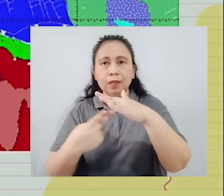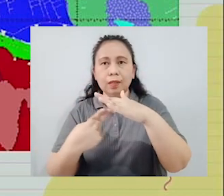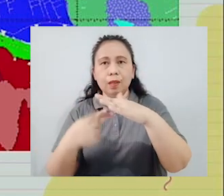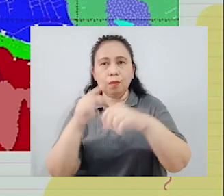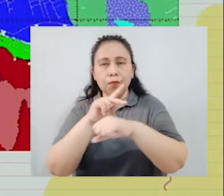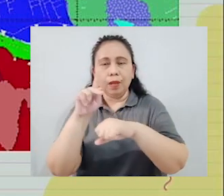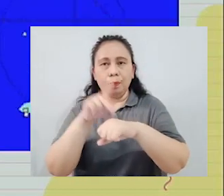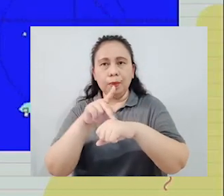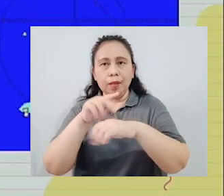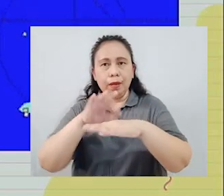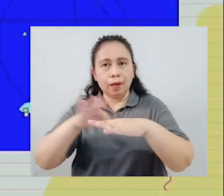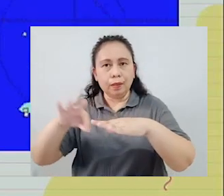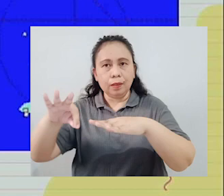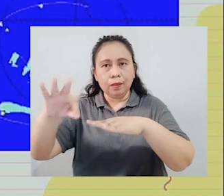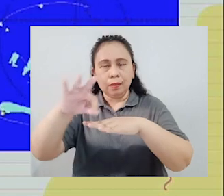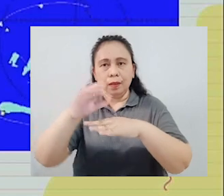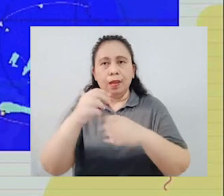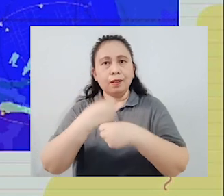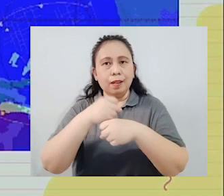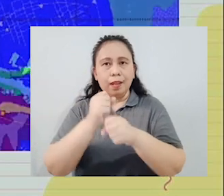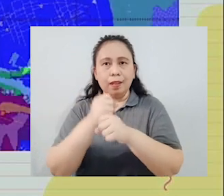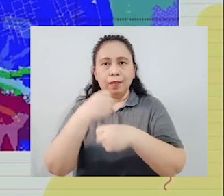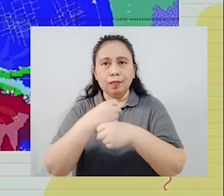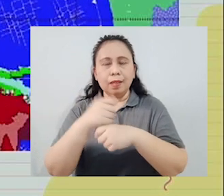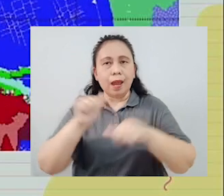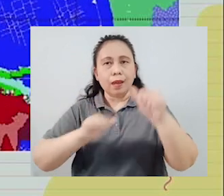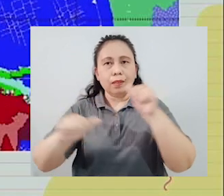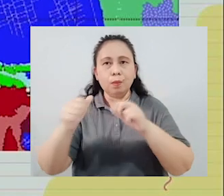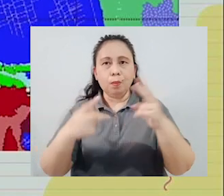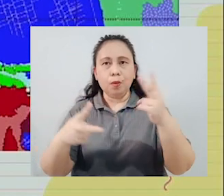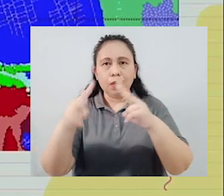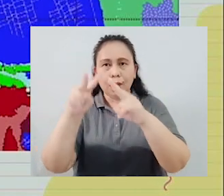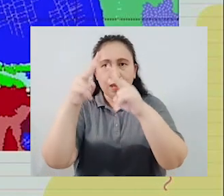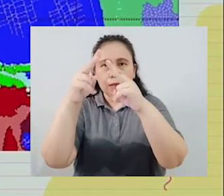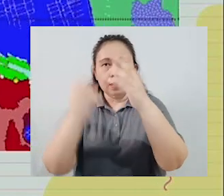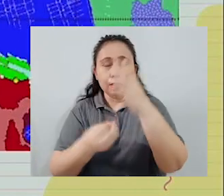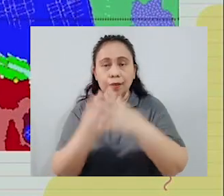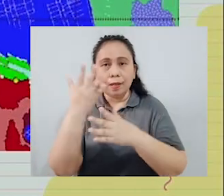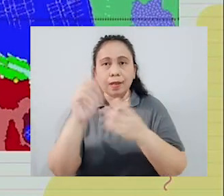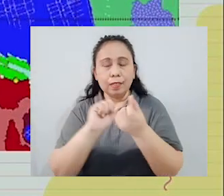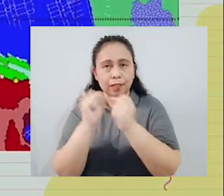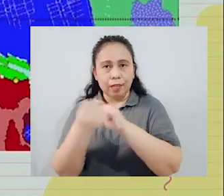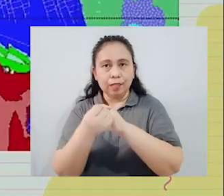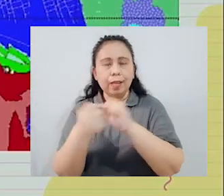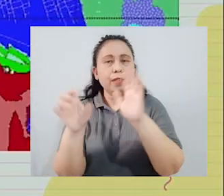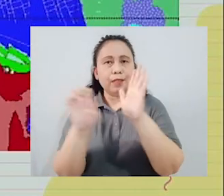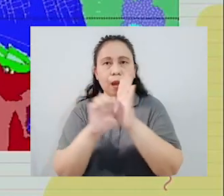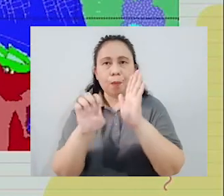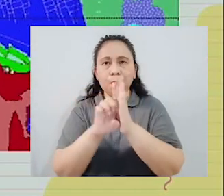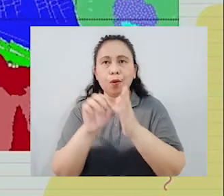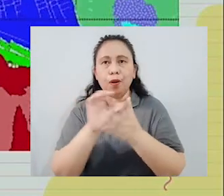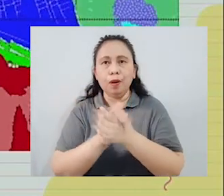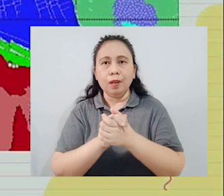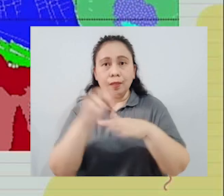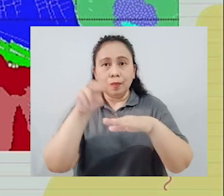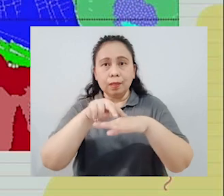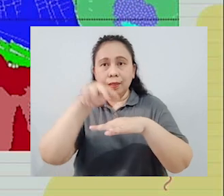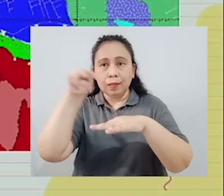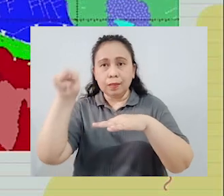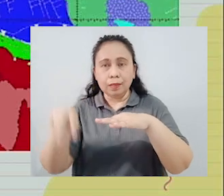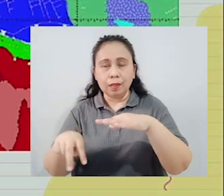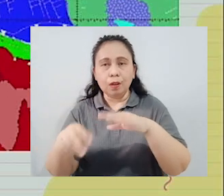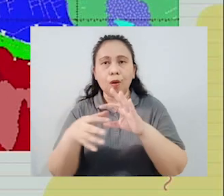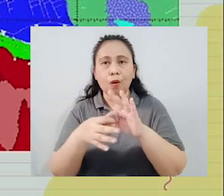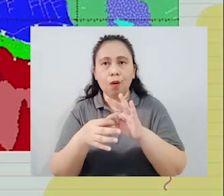archipelago creates active volcanic chains. For example, the descent of the West